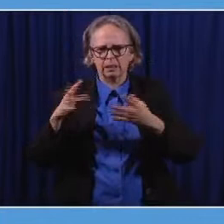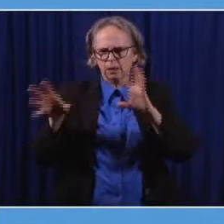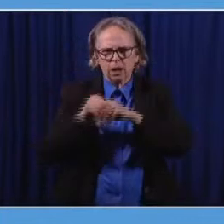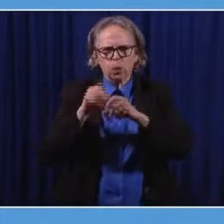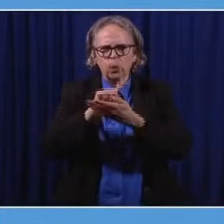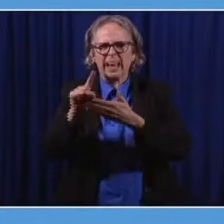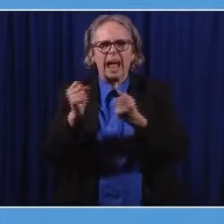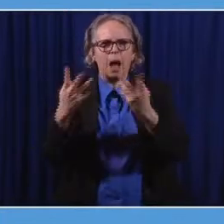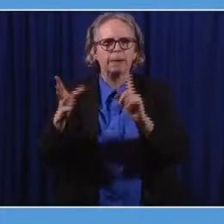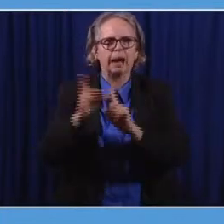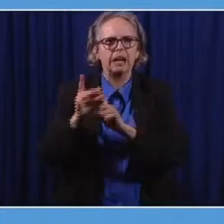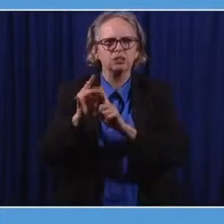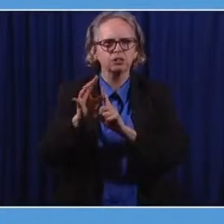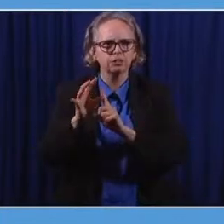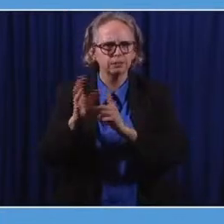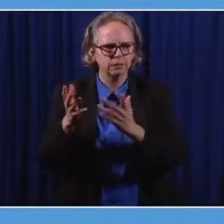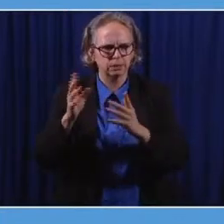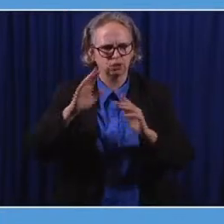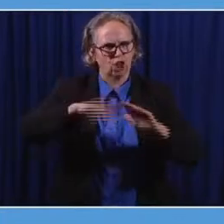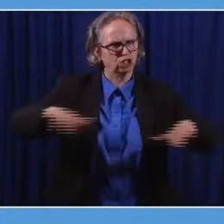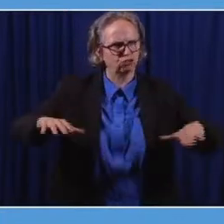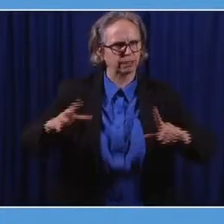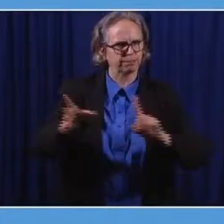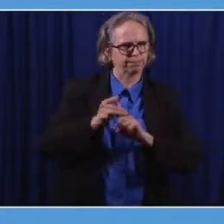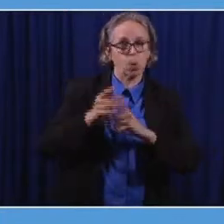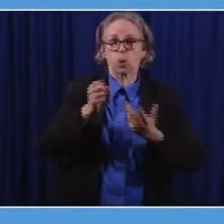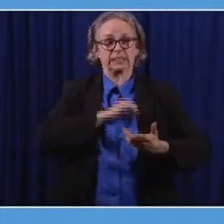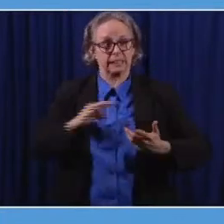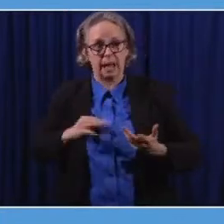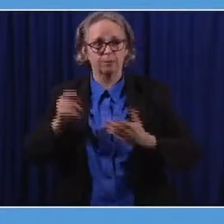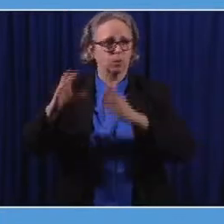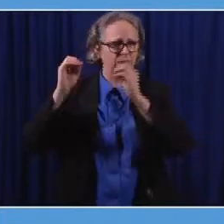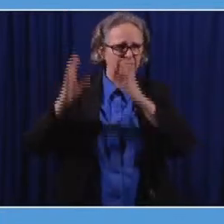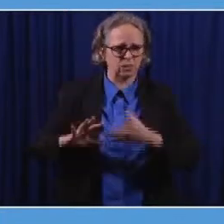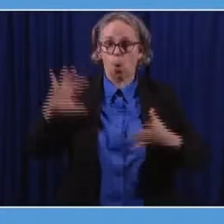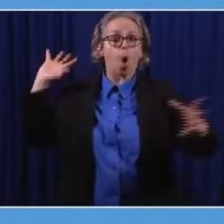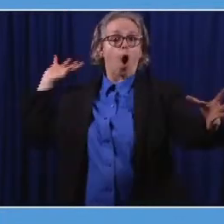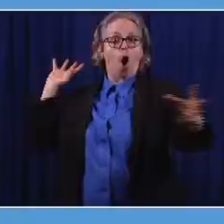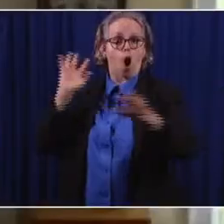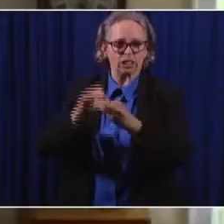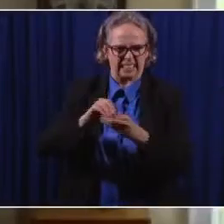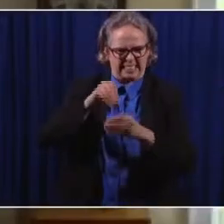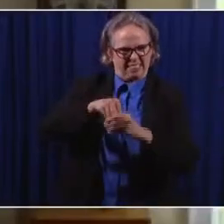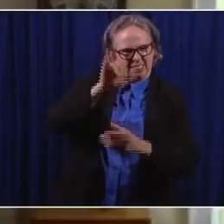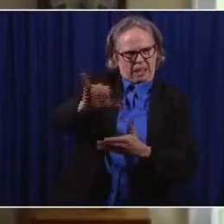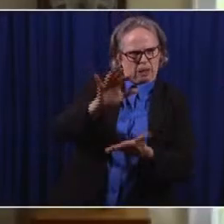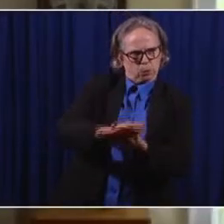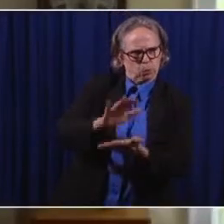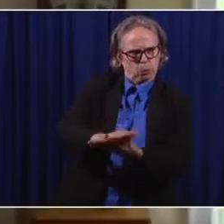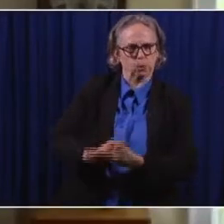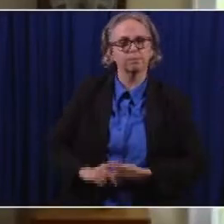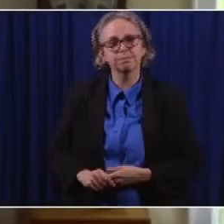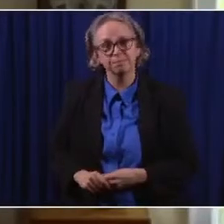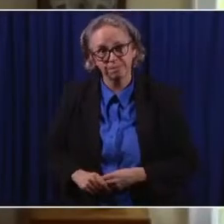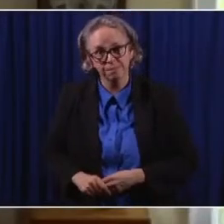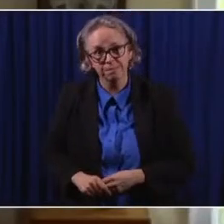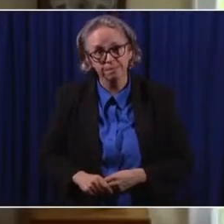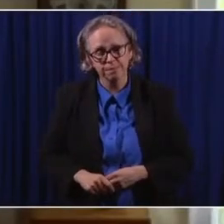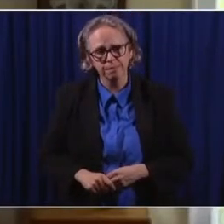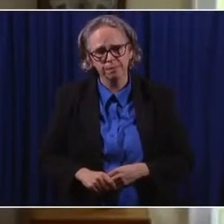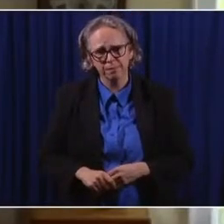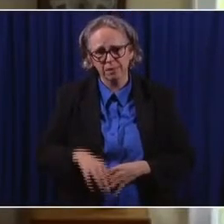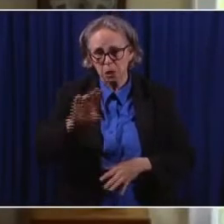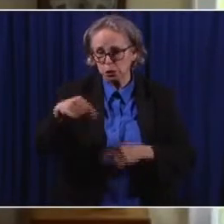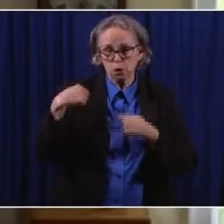cases that are cumulative. So those numbers will change. I believe the only schools that are up are the schools that have